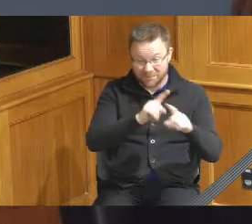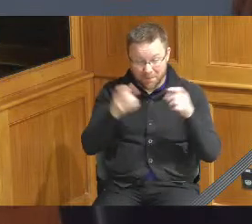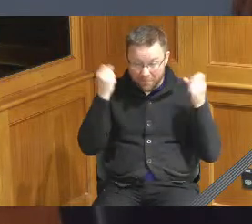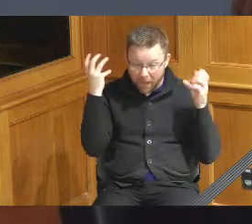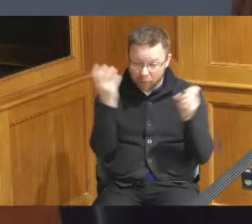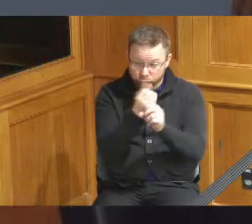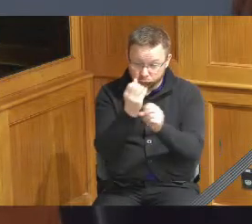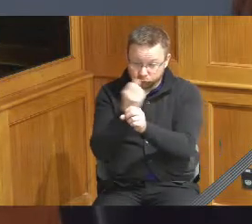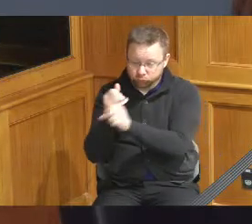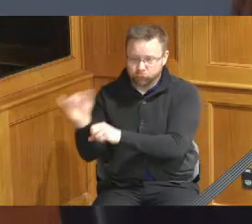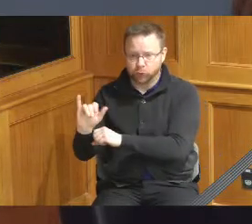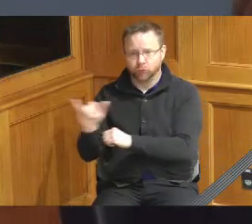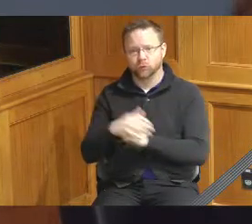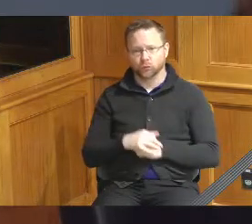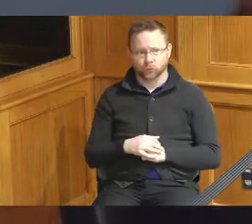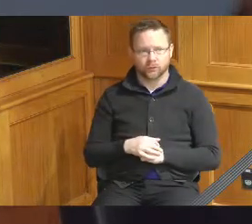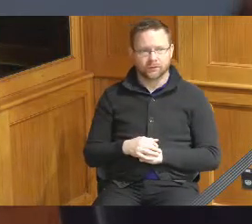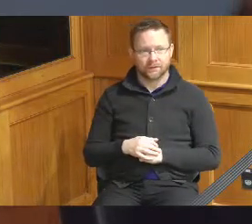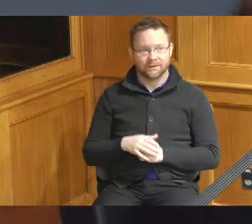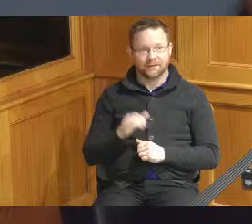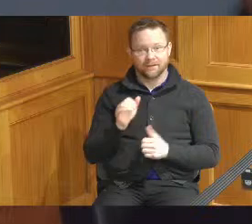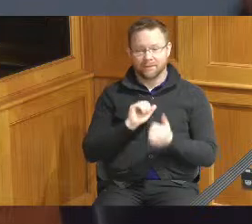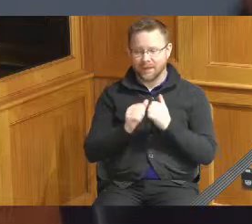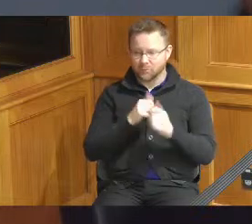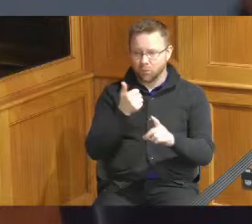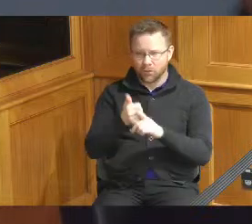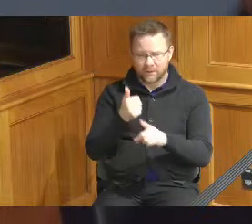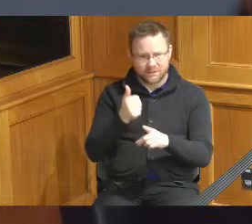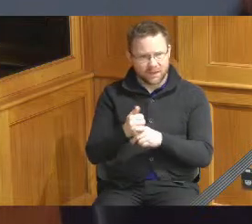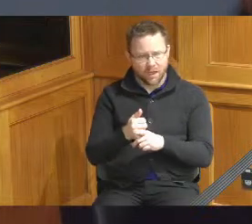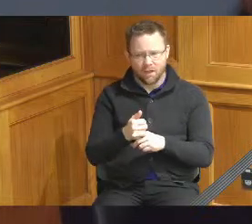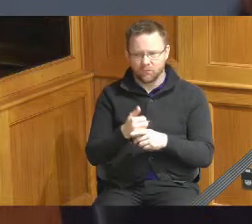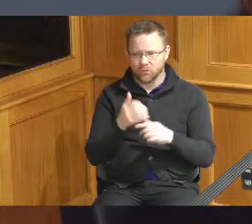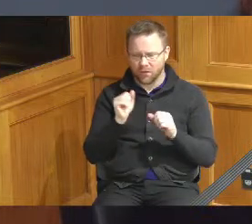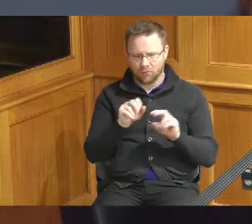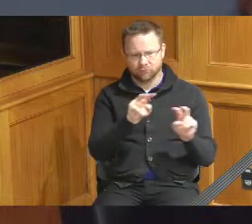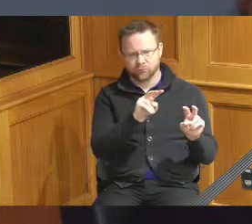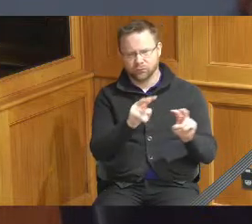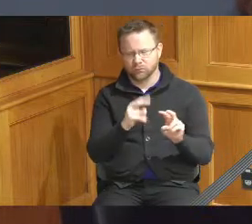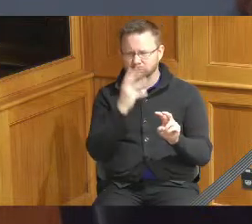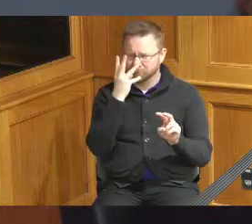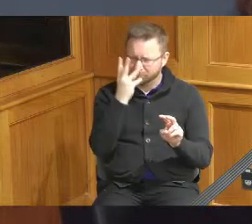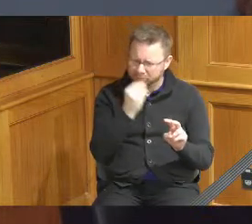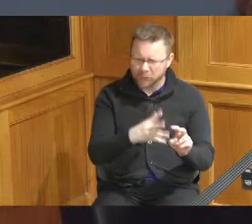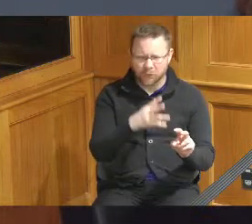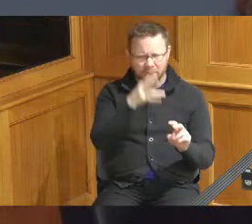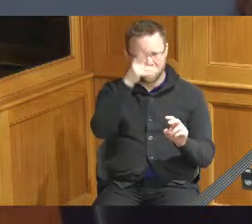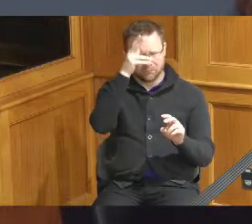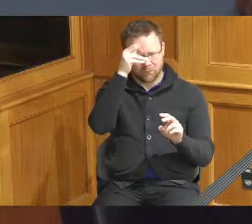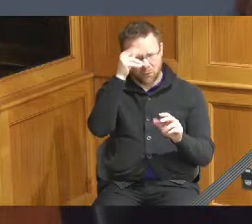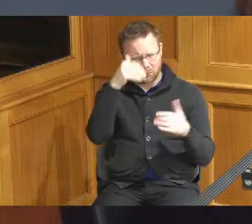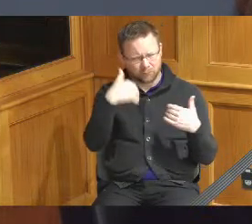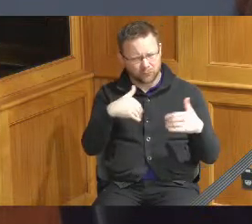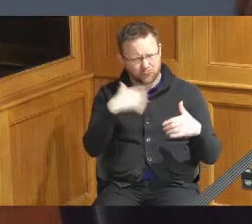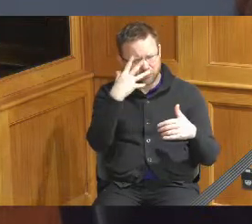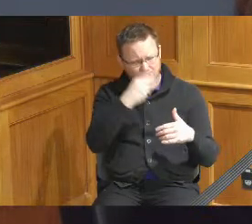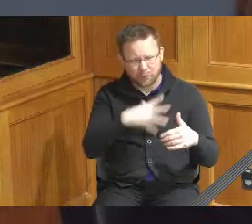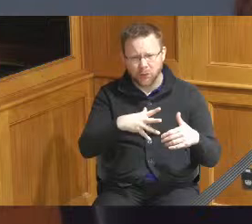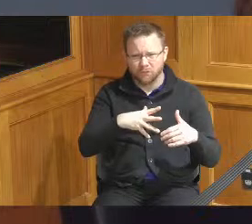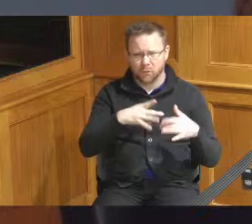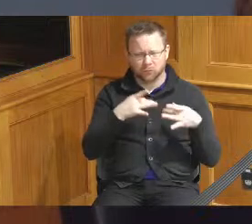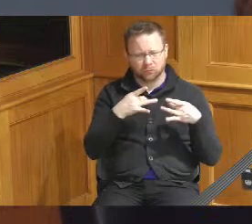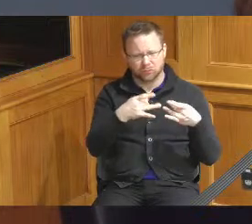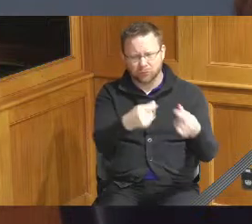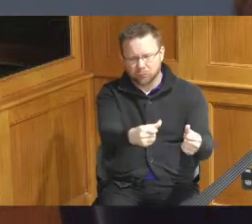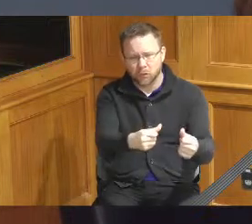victories. The sport is widely regarded for the beauty, grace, and speed of his horses, with their riders being smaller